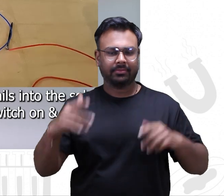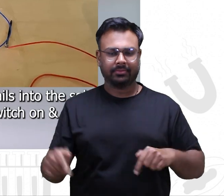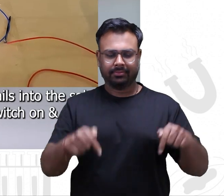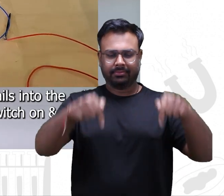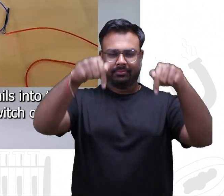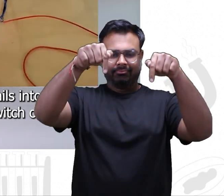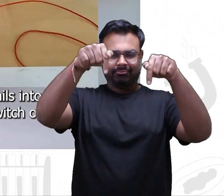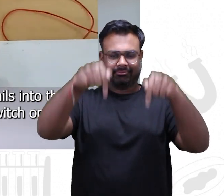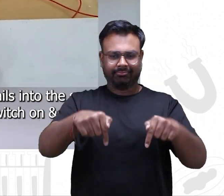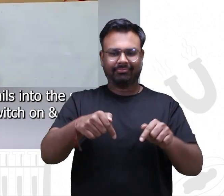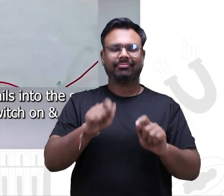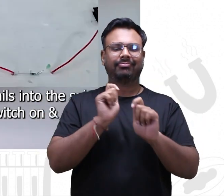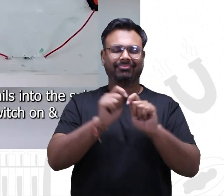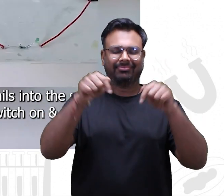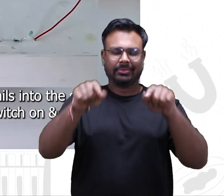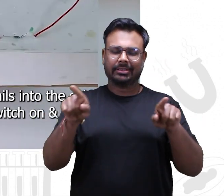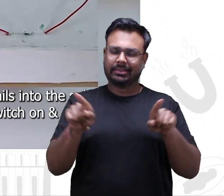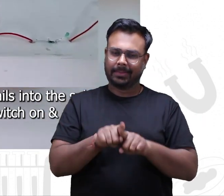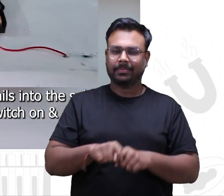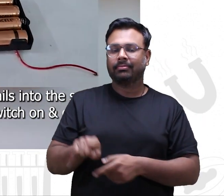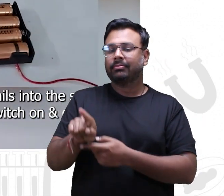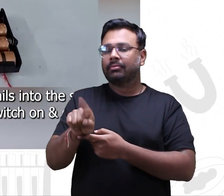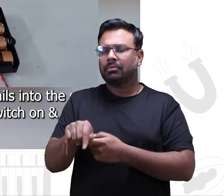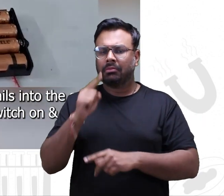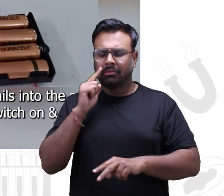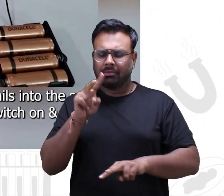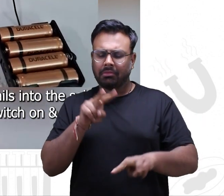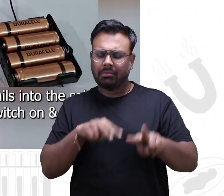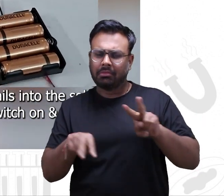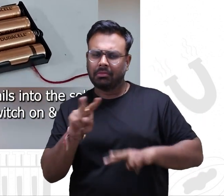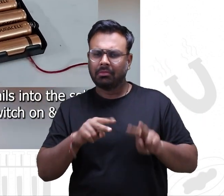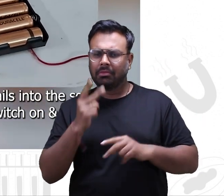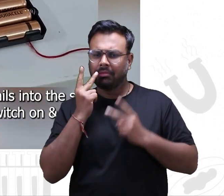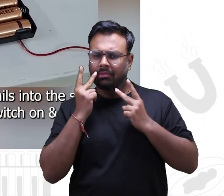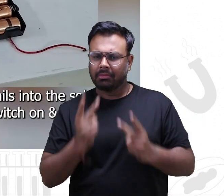the beaker. Then put the nails into the solution containing glucose solution